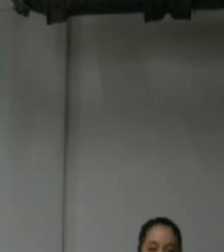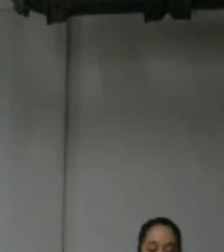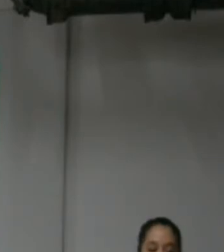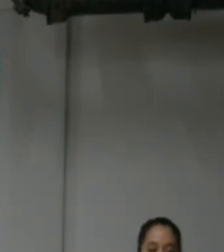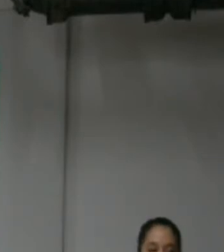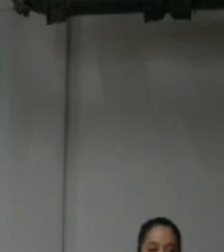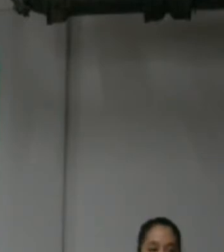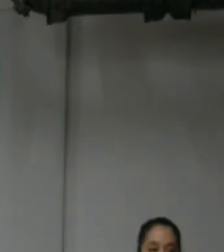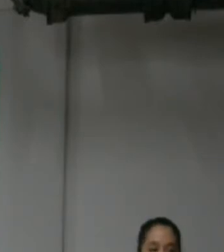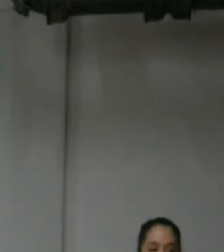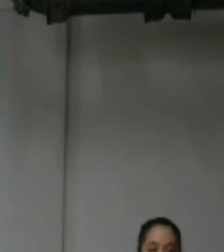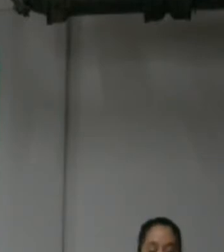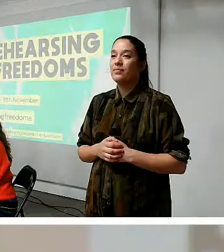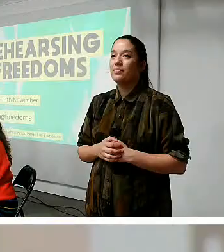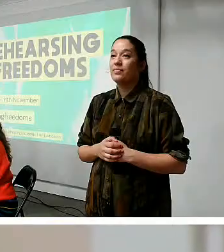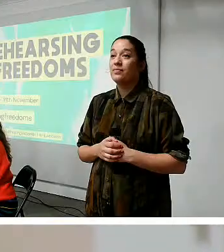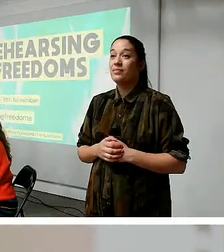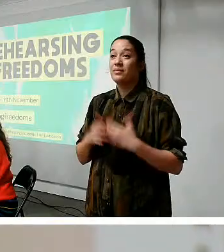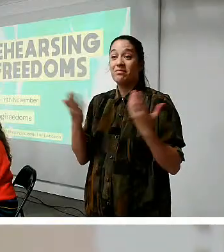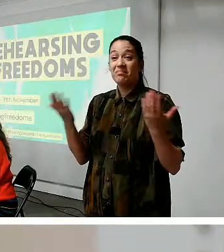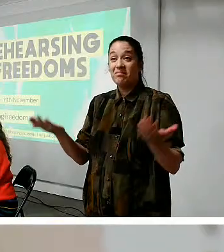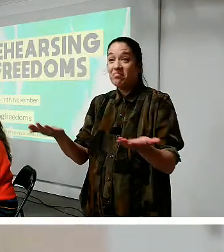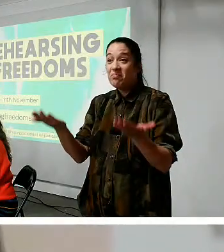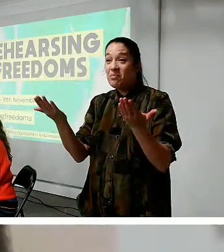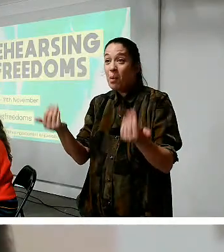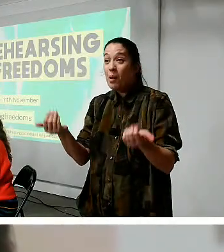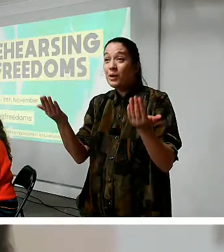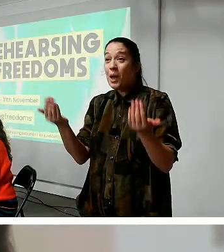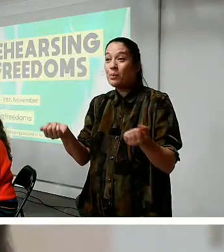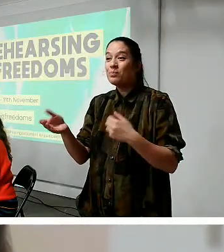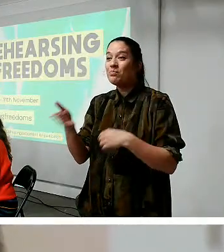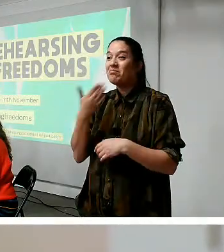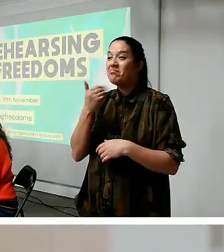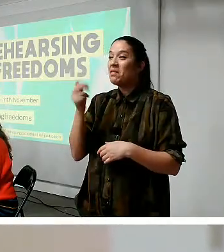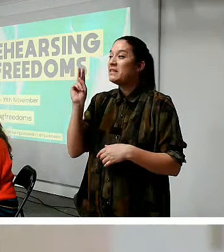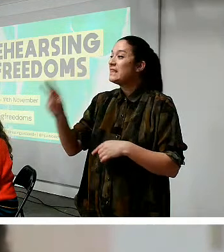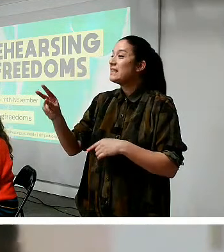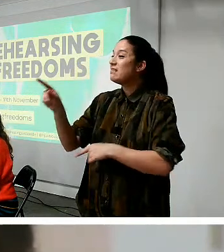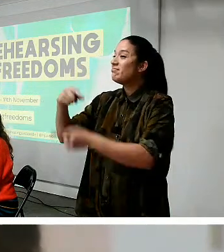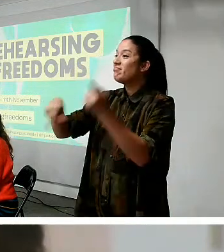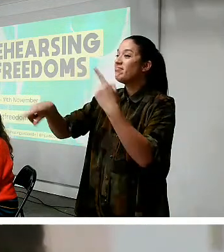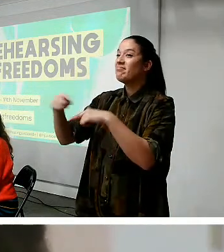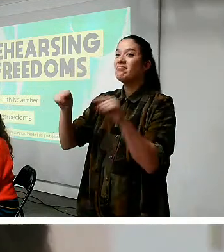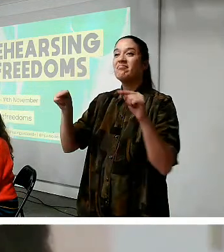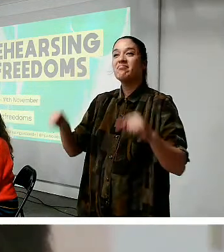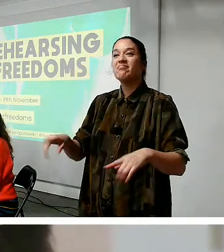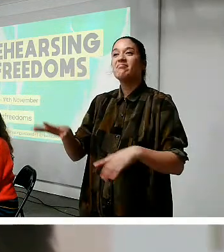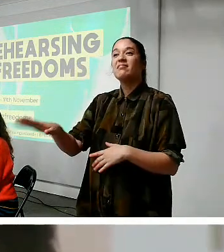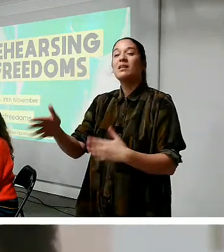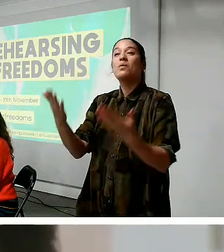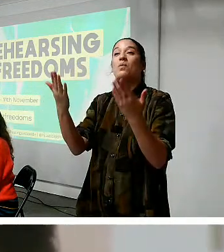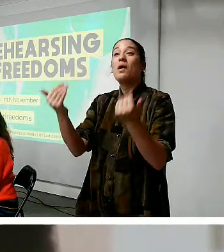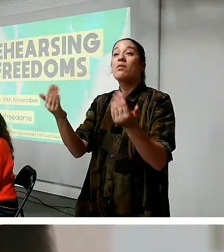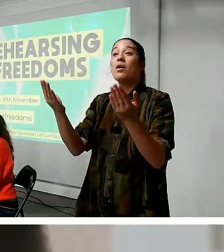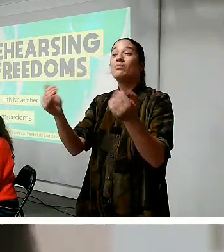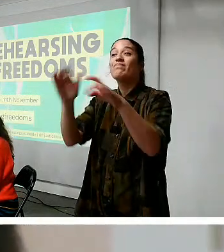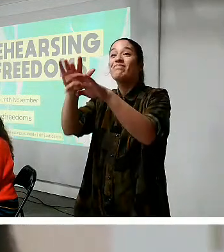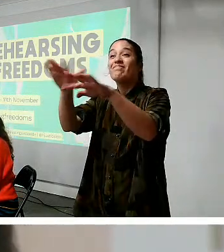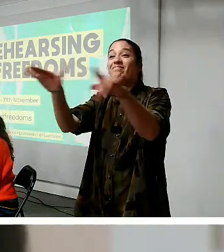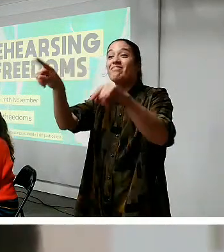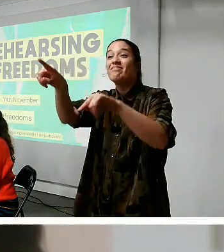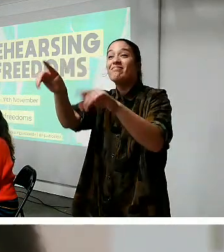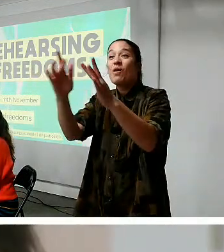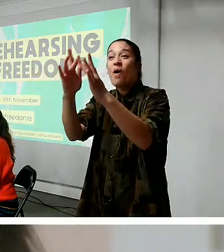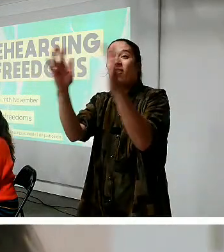to. So, welcome, and it's so lovely to see you all here, and also welcome to the folks joining us